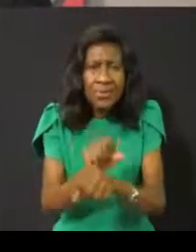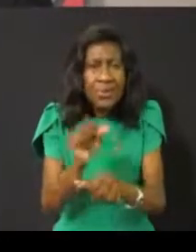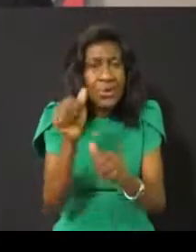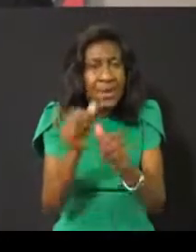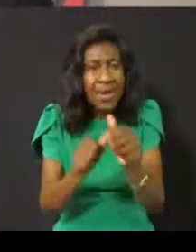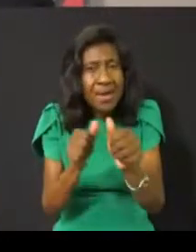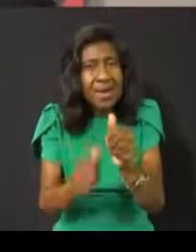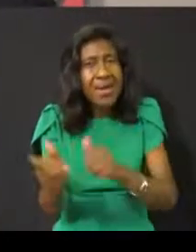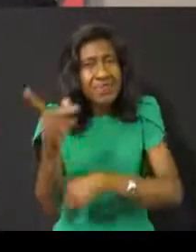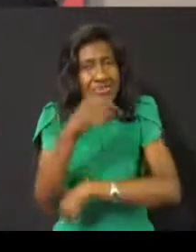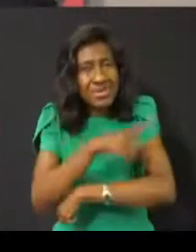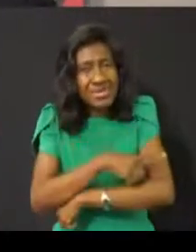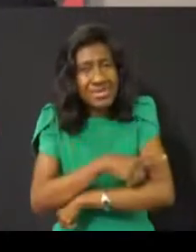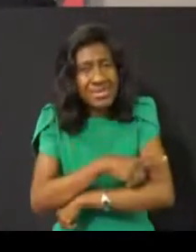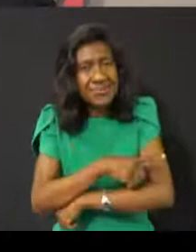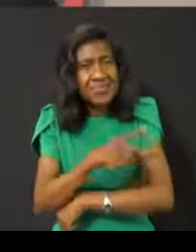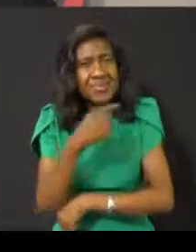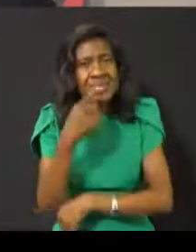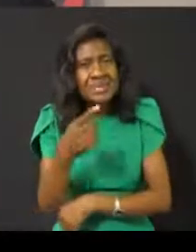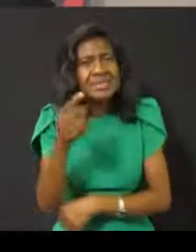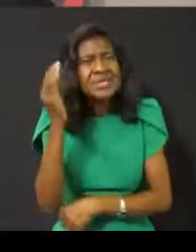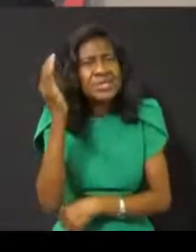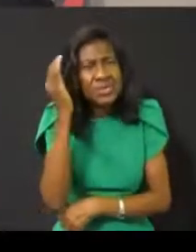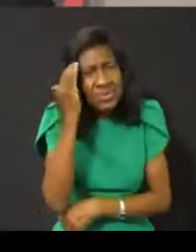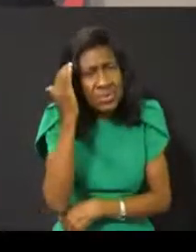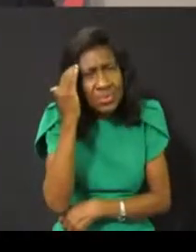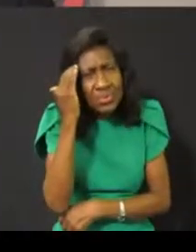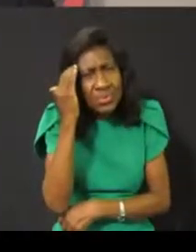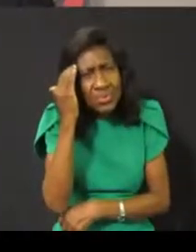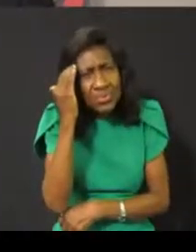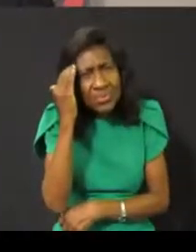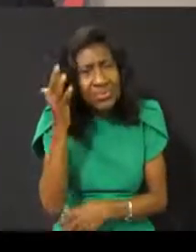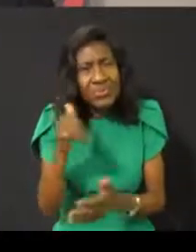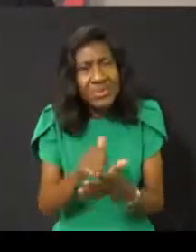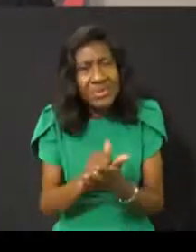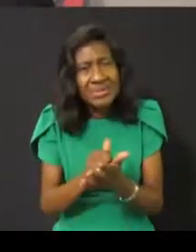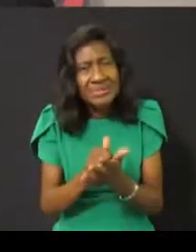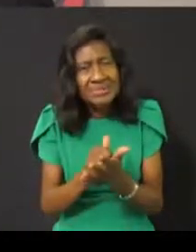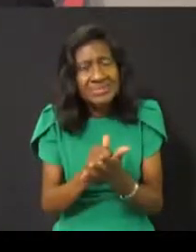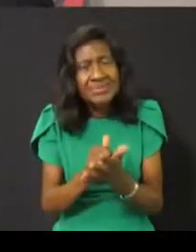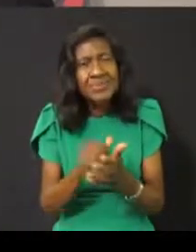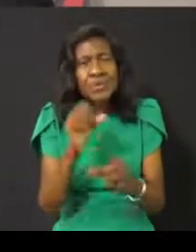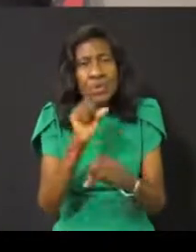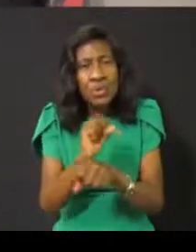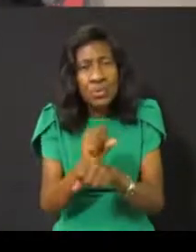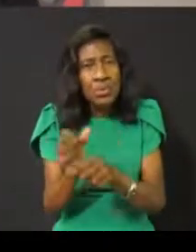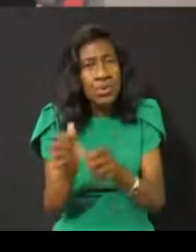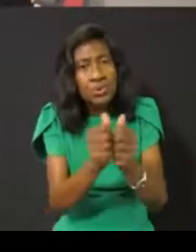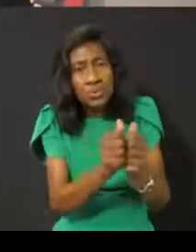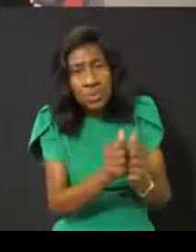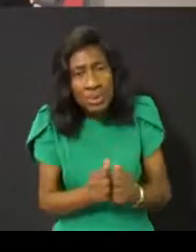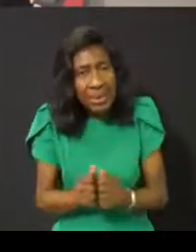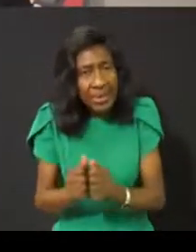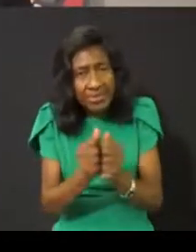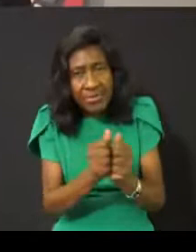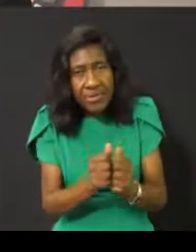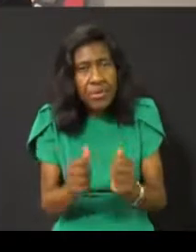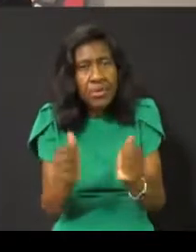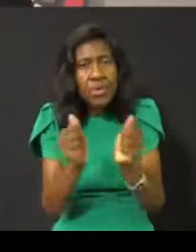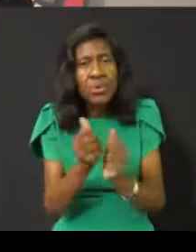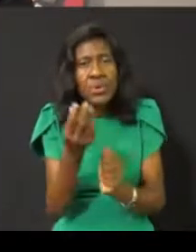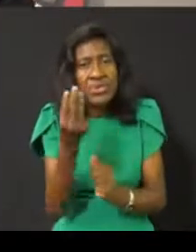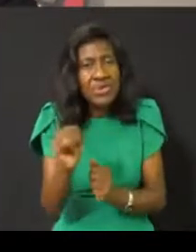this. I can attest to that, having spent many of those days and nights with them.